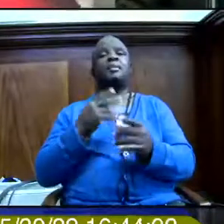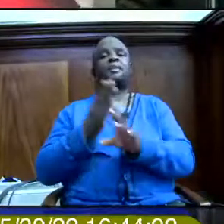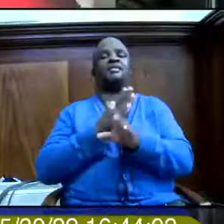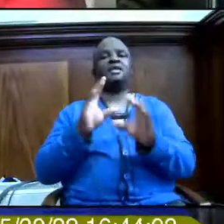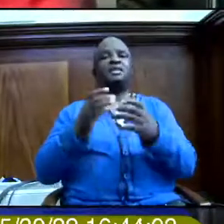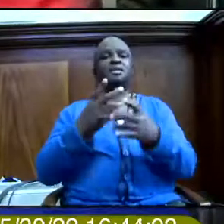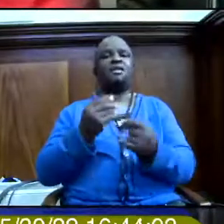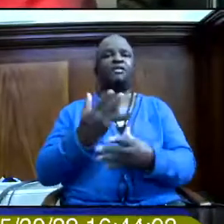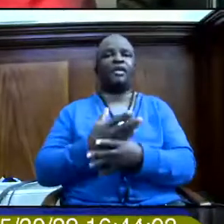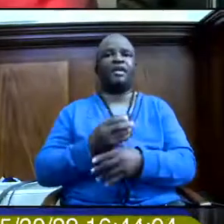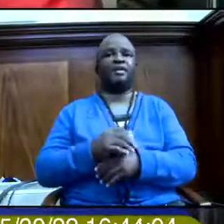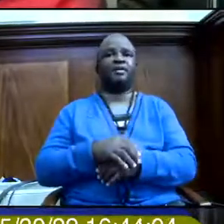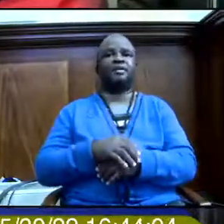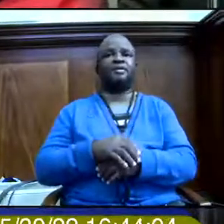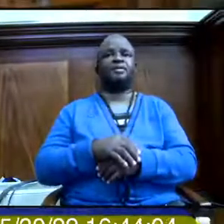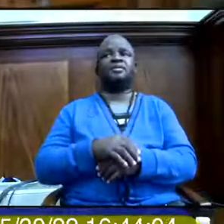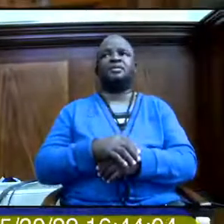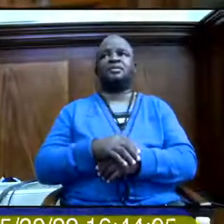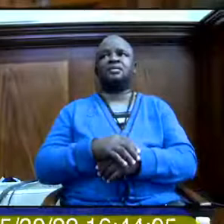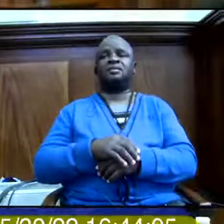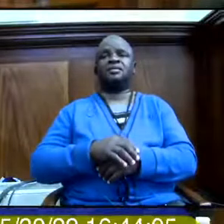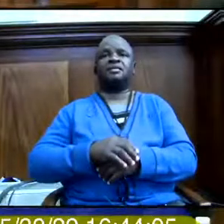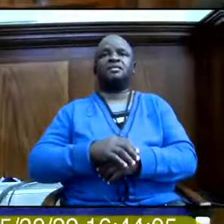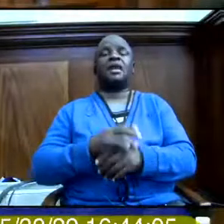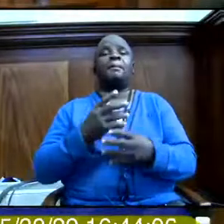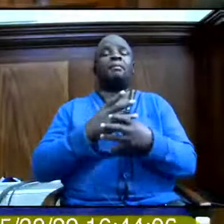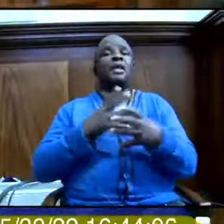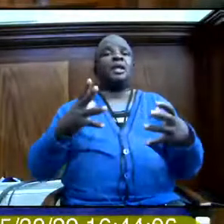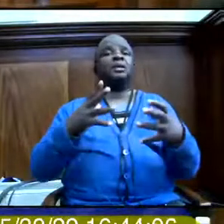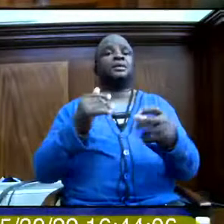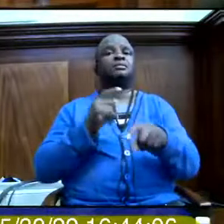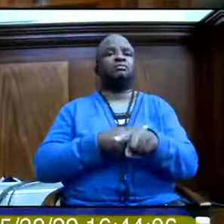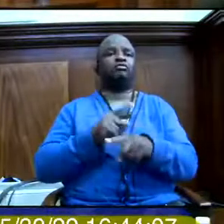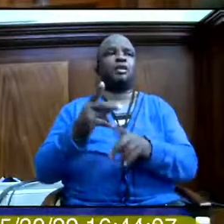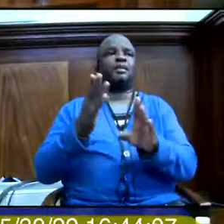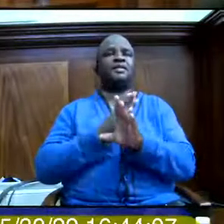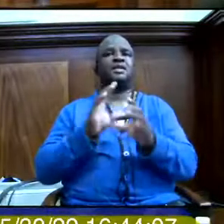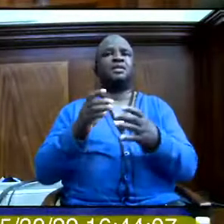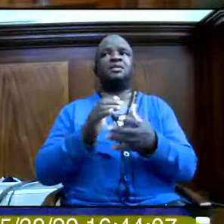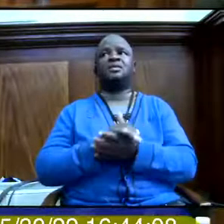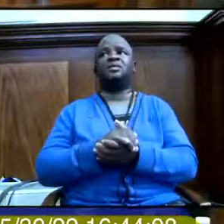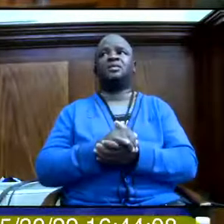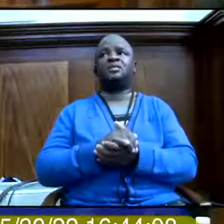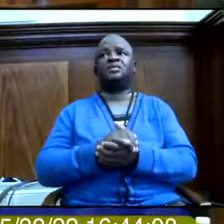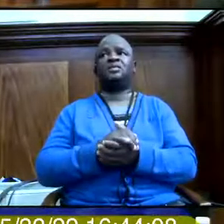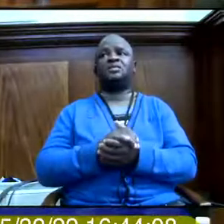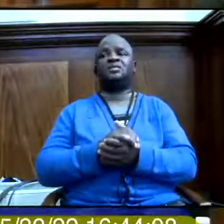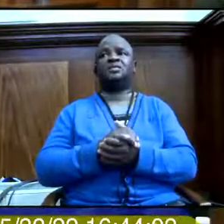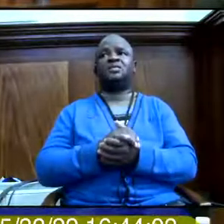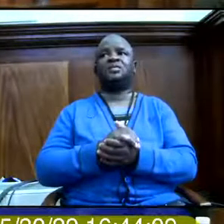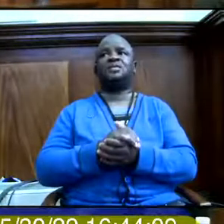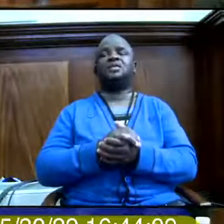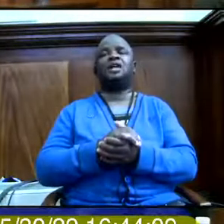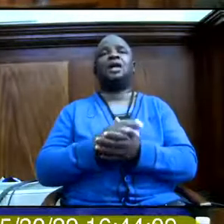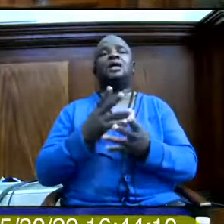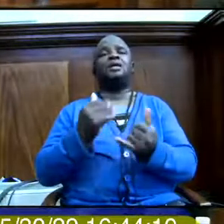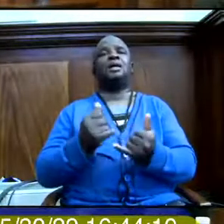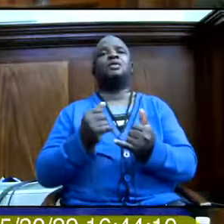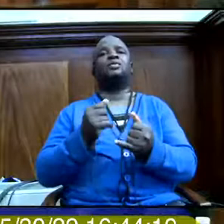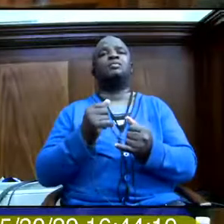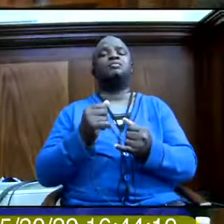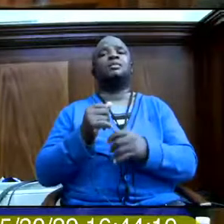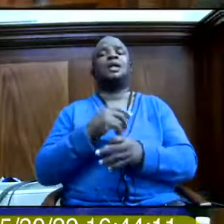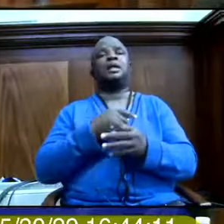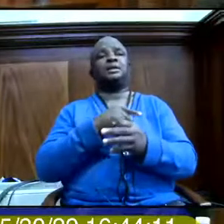sector very large unions in the private sector now all three leading